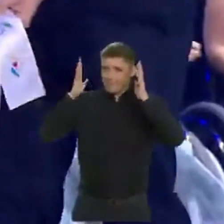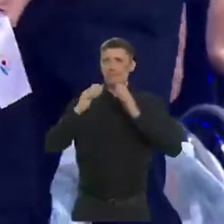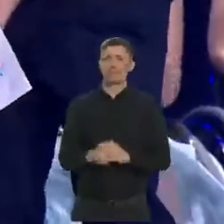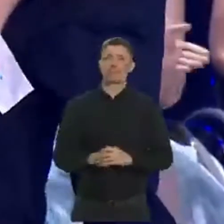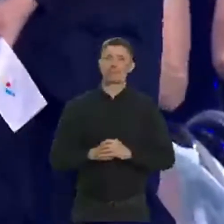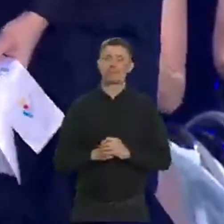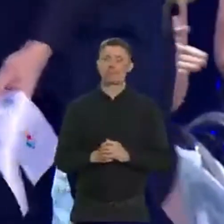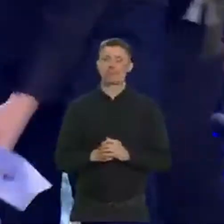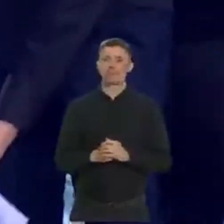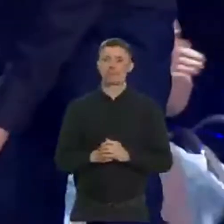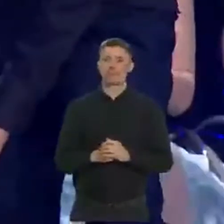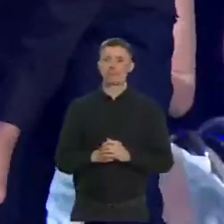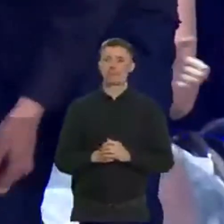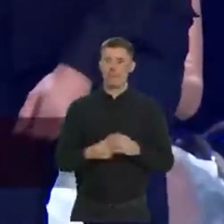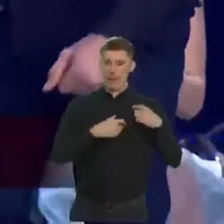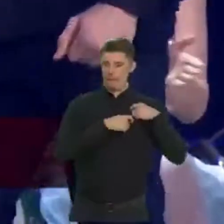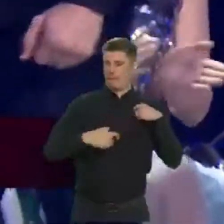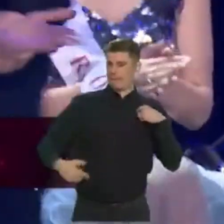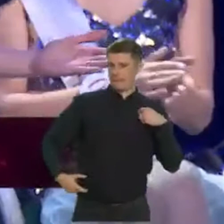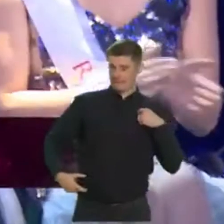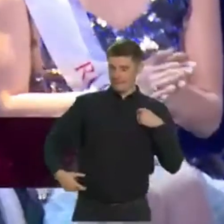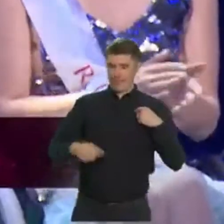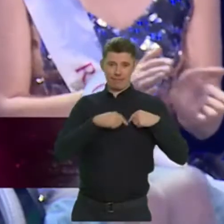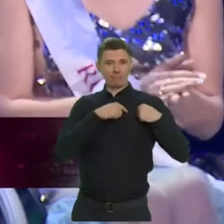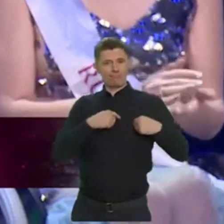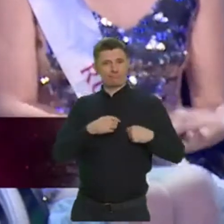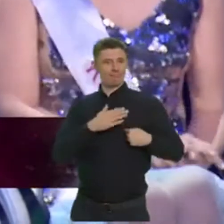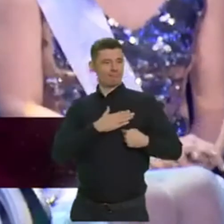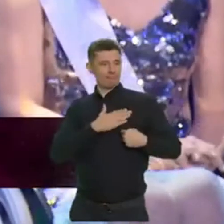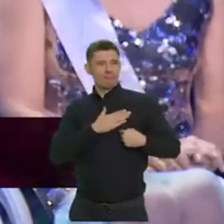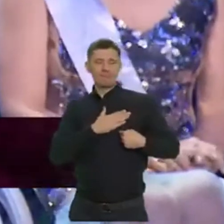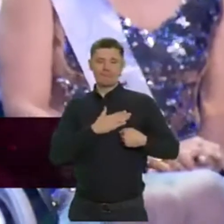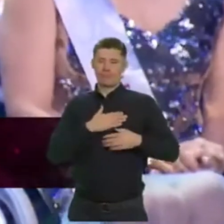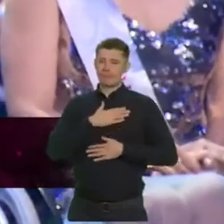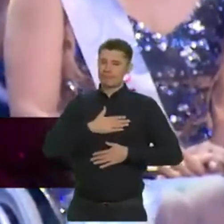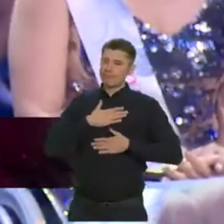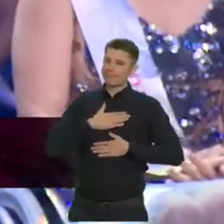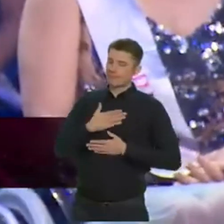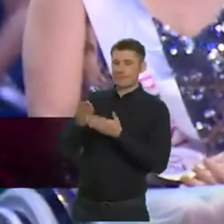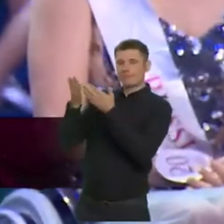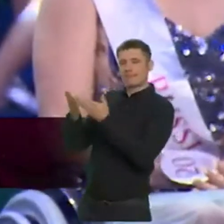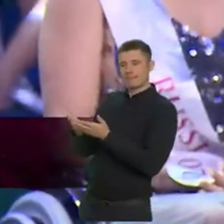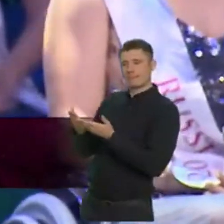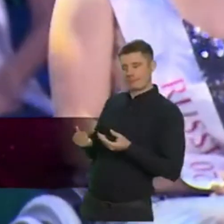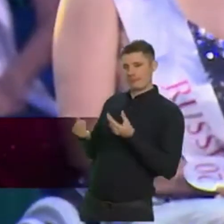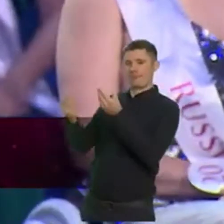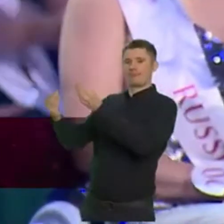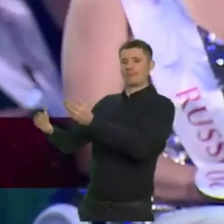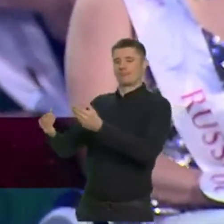Miss Życzliwości. Vivian King, kandydatka z numerem 5. The candidate number